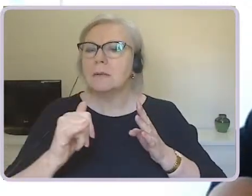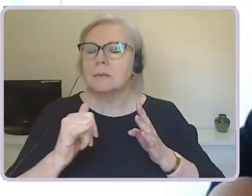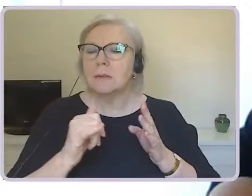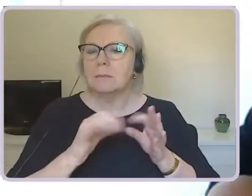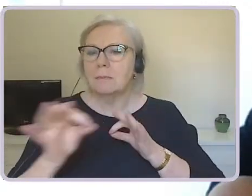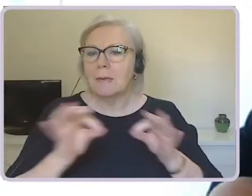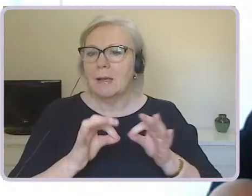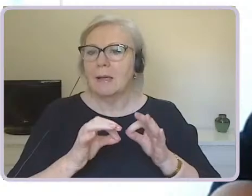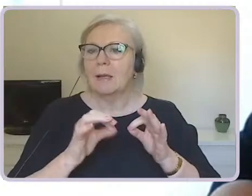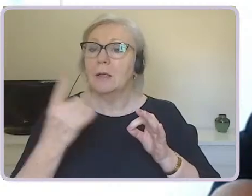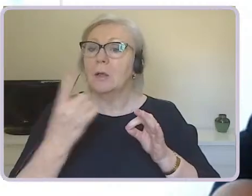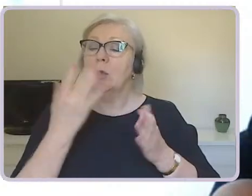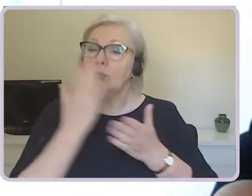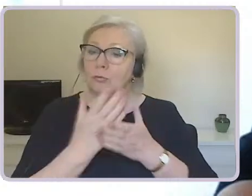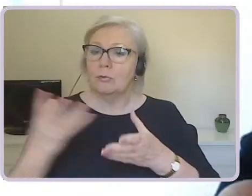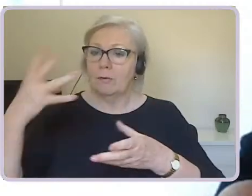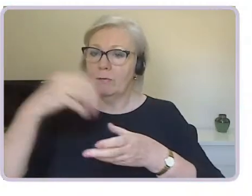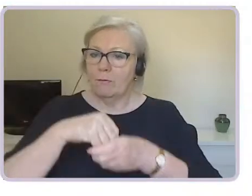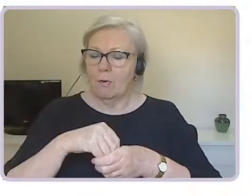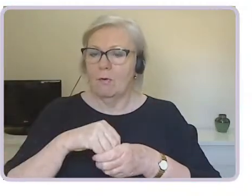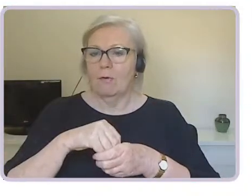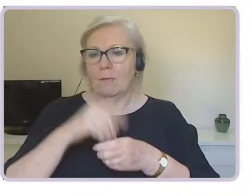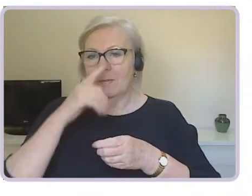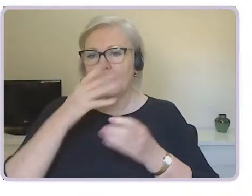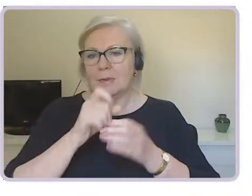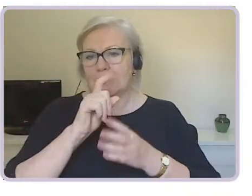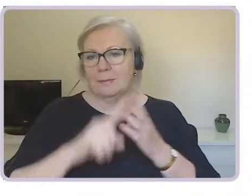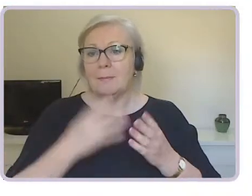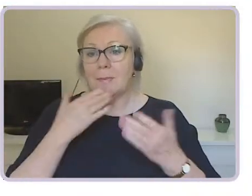Please welcome Michelle Villeneuve.